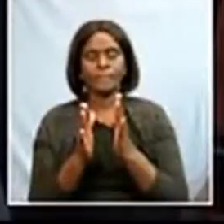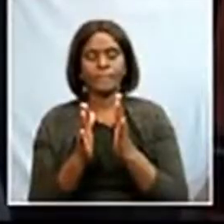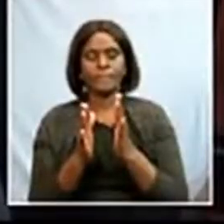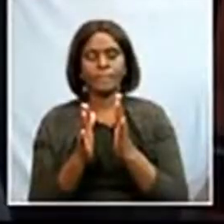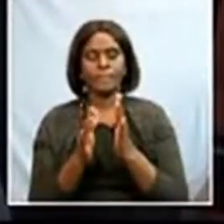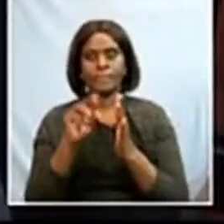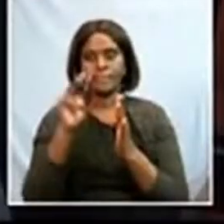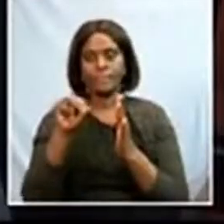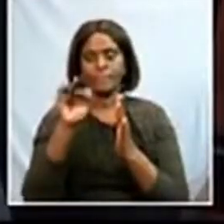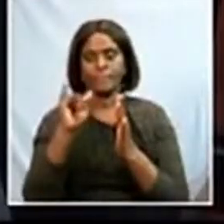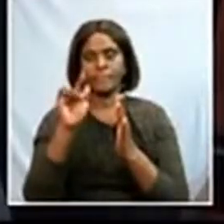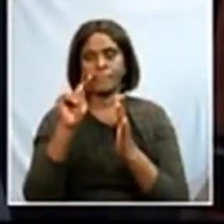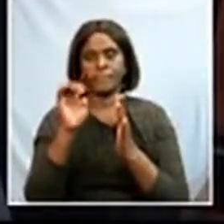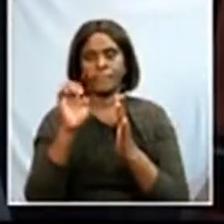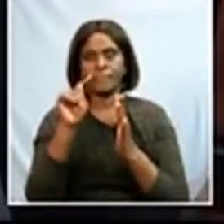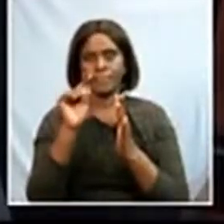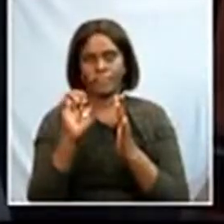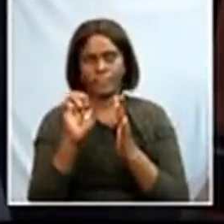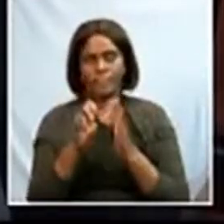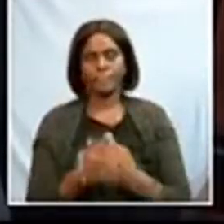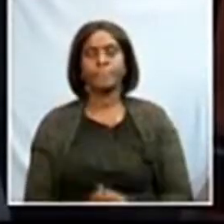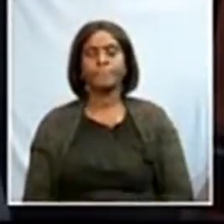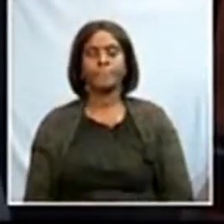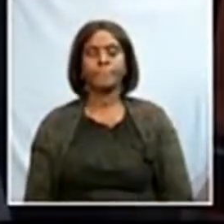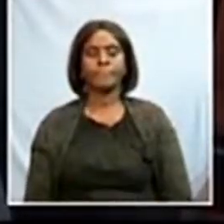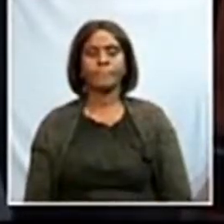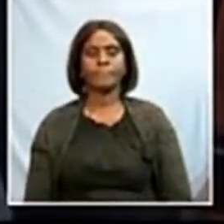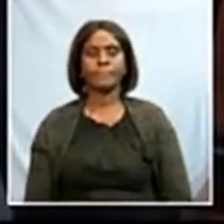from Mitete.